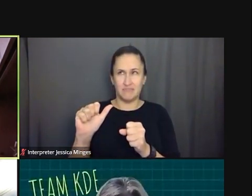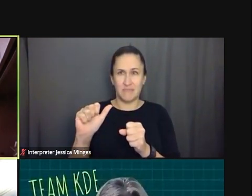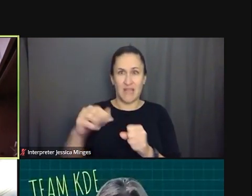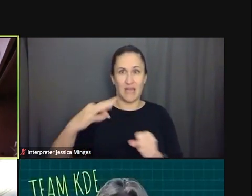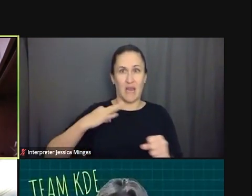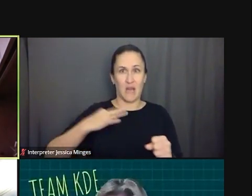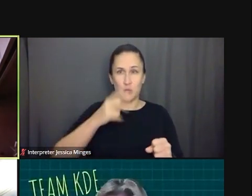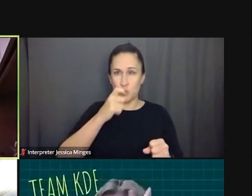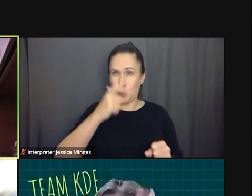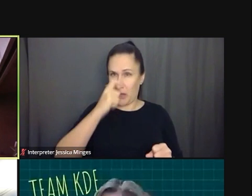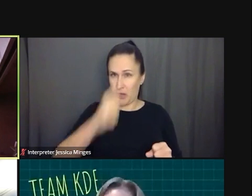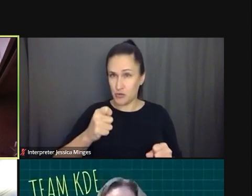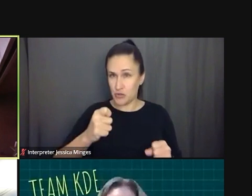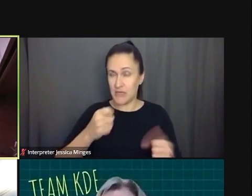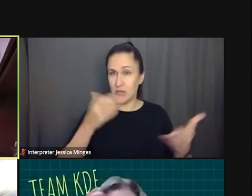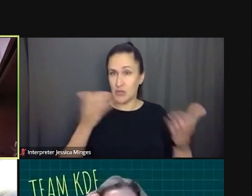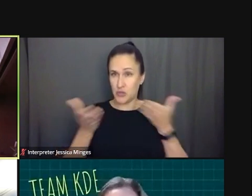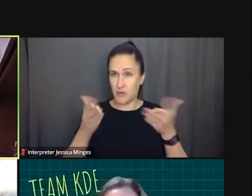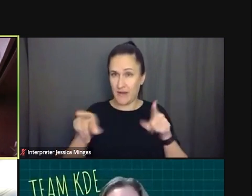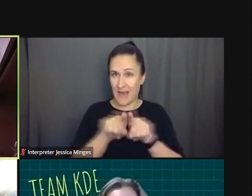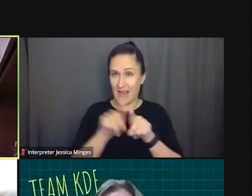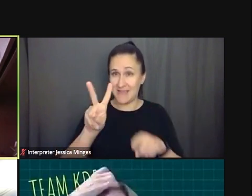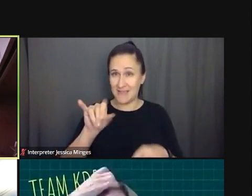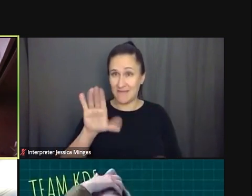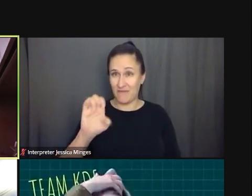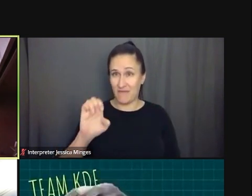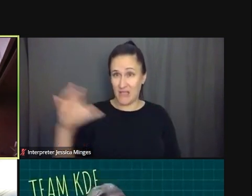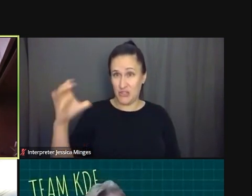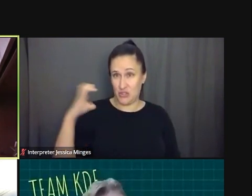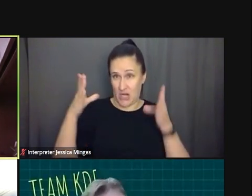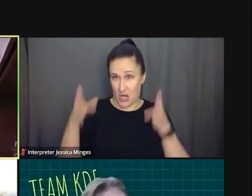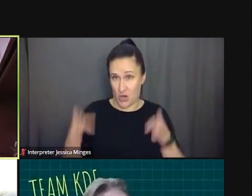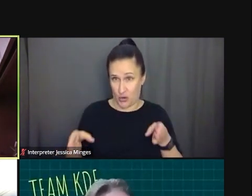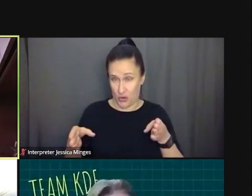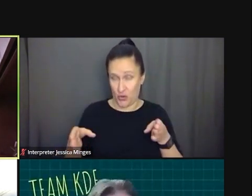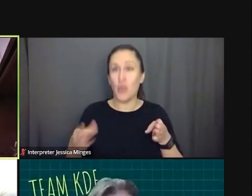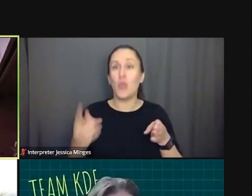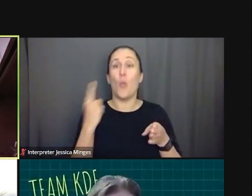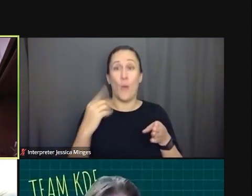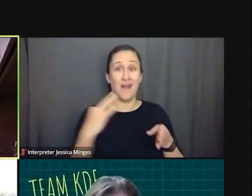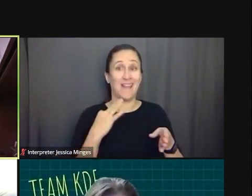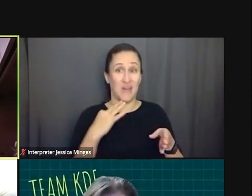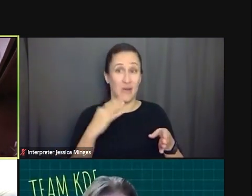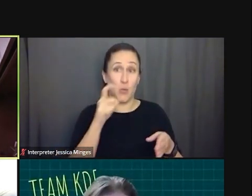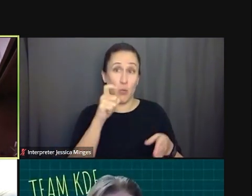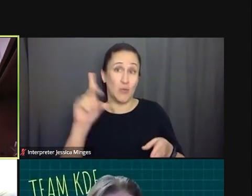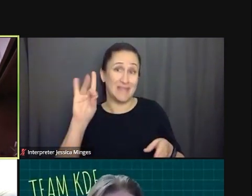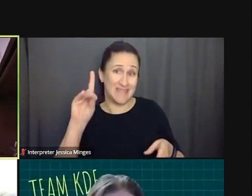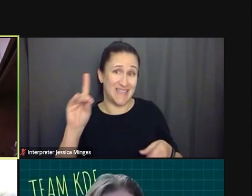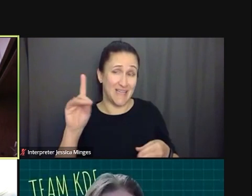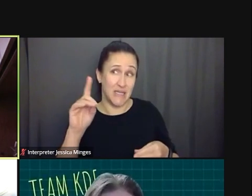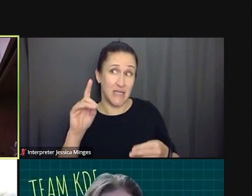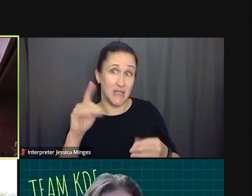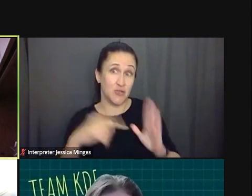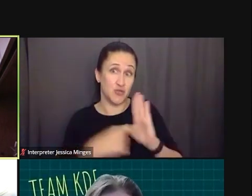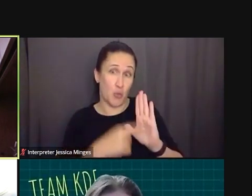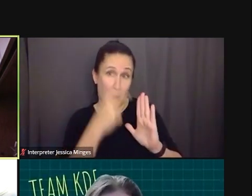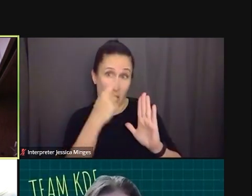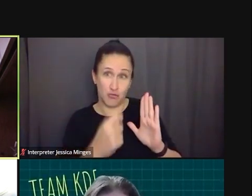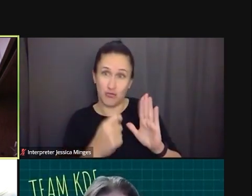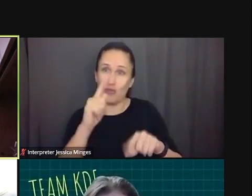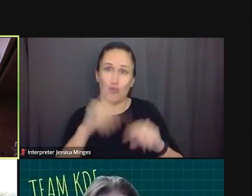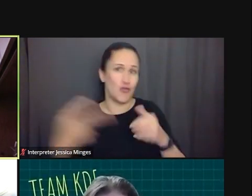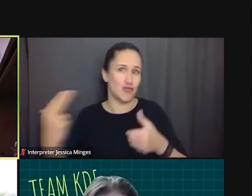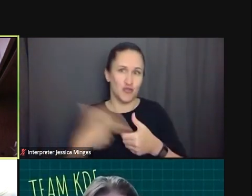candidates who were interested in serving as vice chair. And the one candidate who did express interest was unable to join